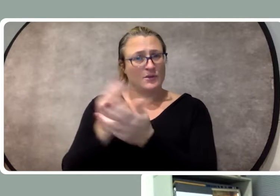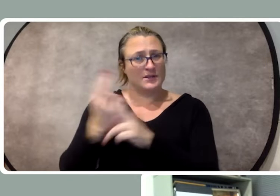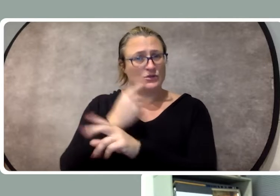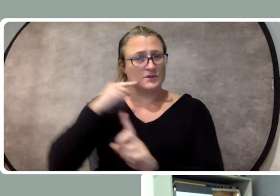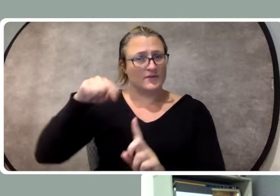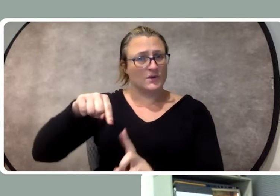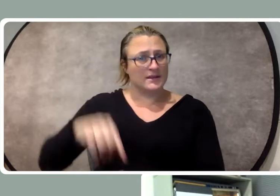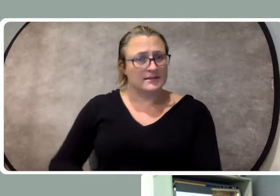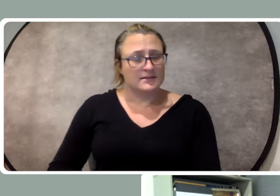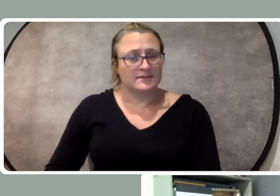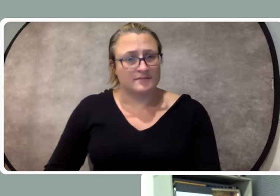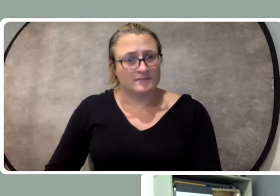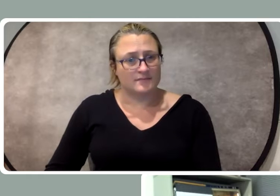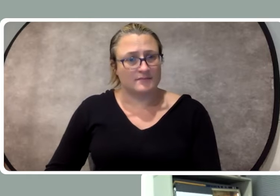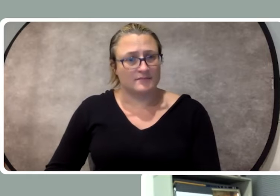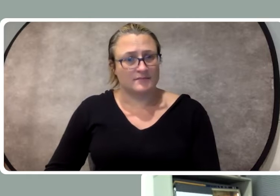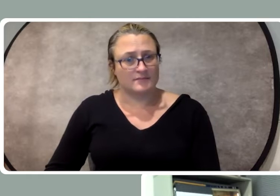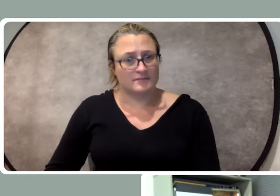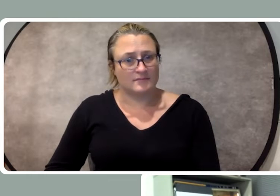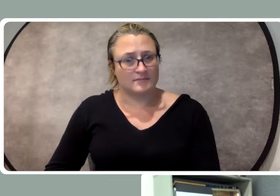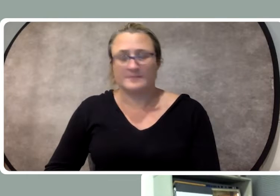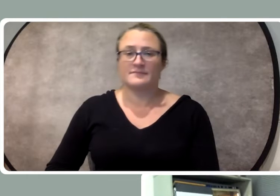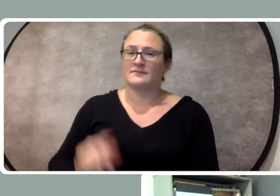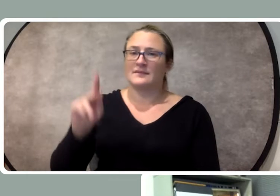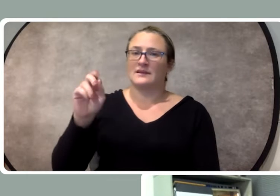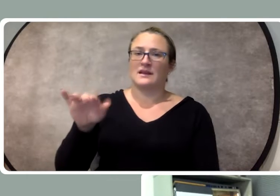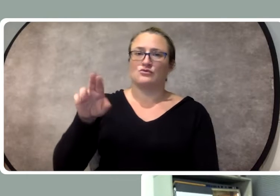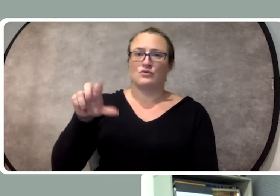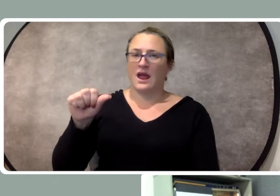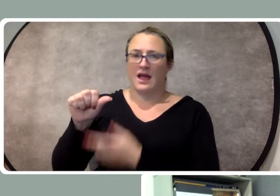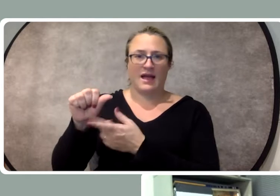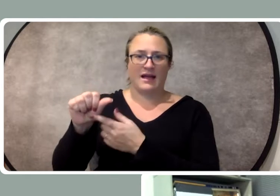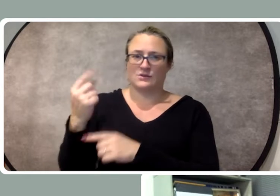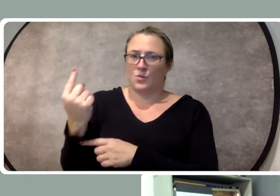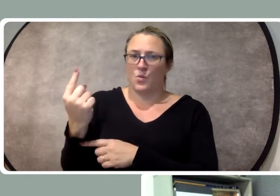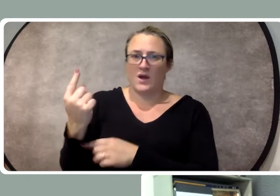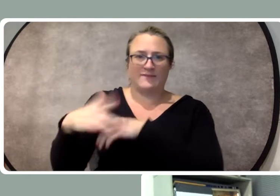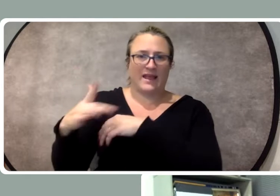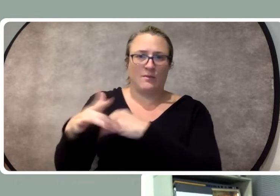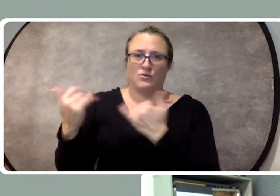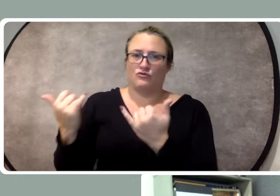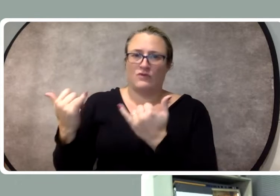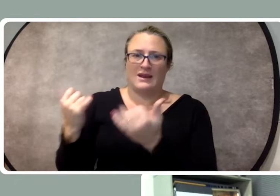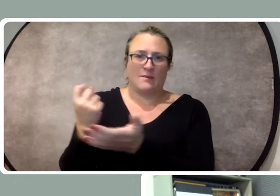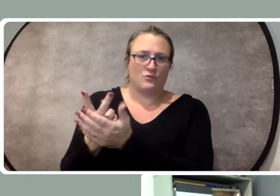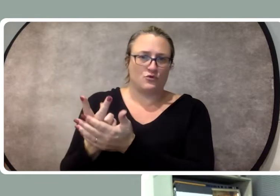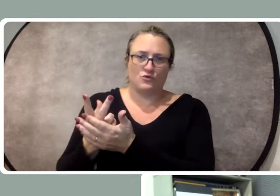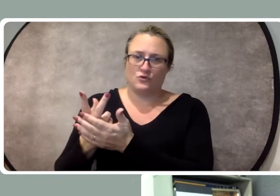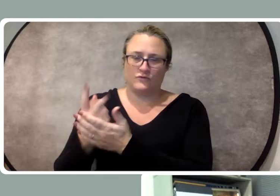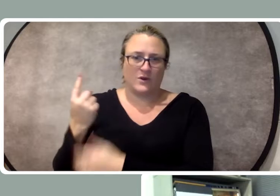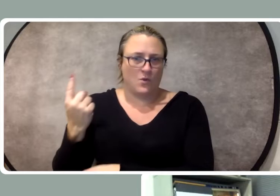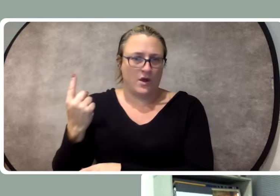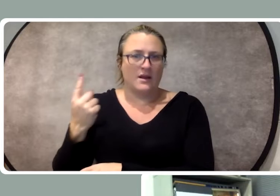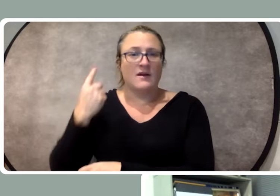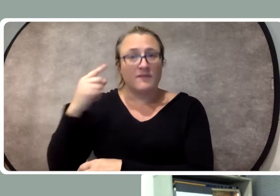breast cancer? No, so Keytruda is the only one that is currently available and approved for triple